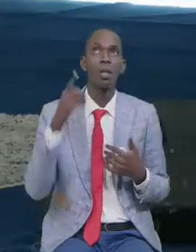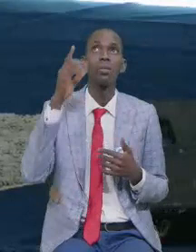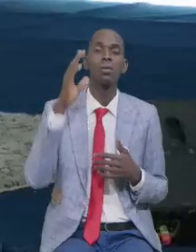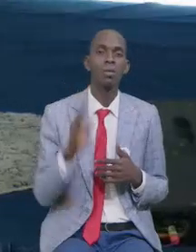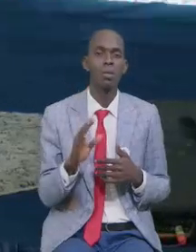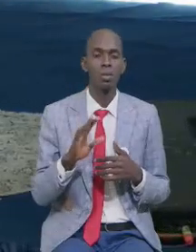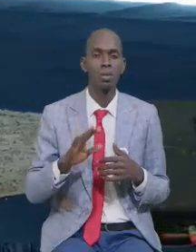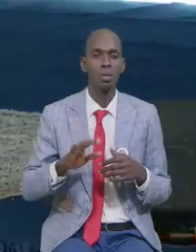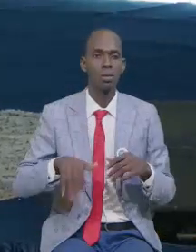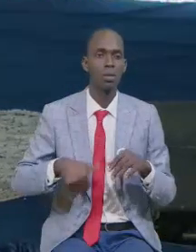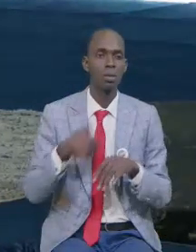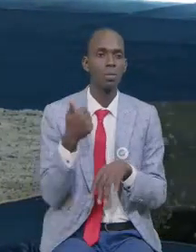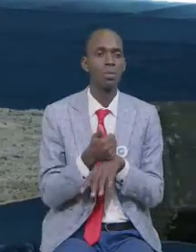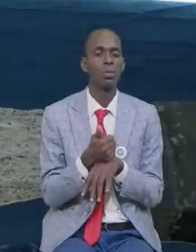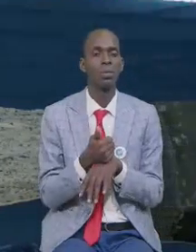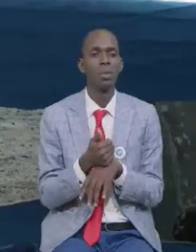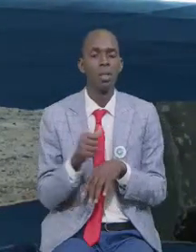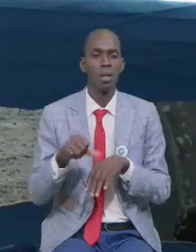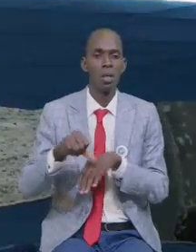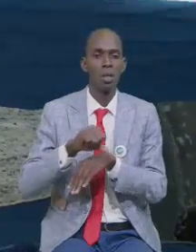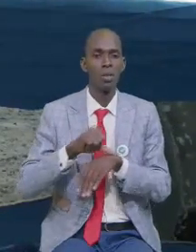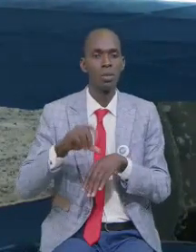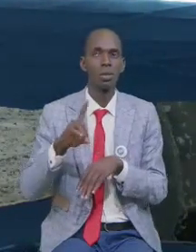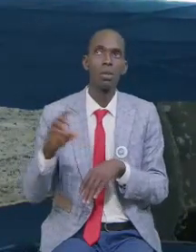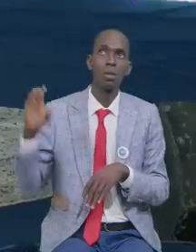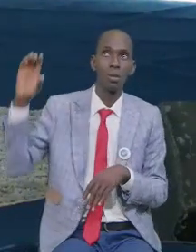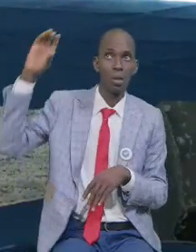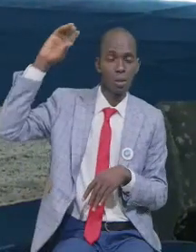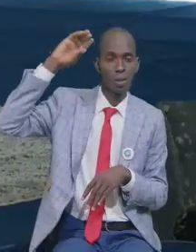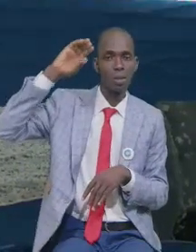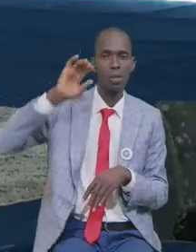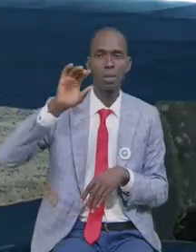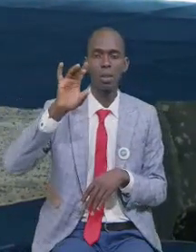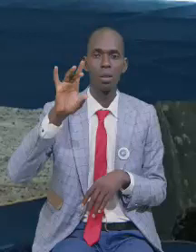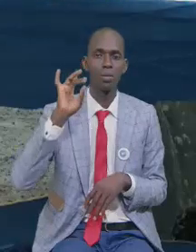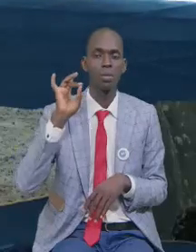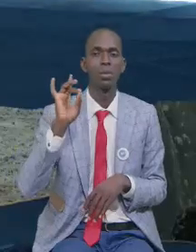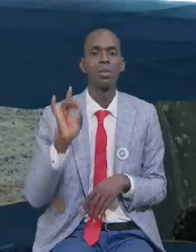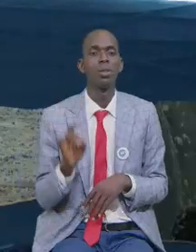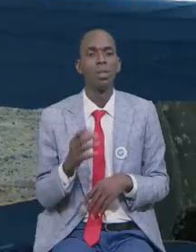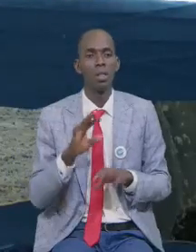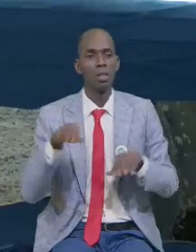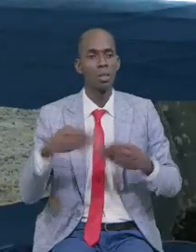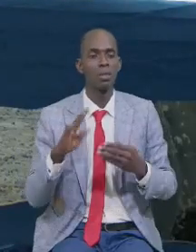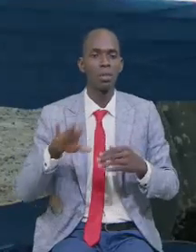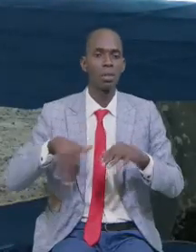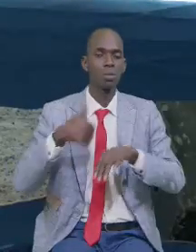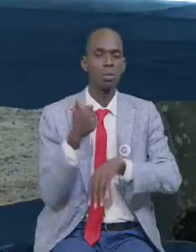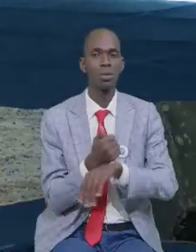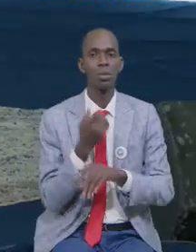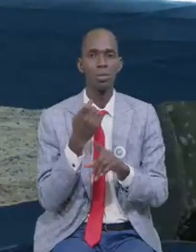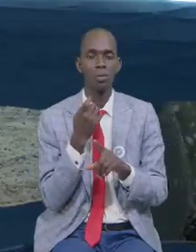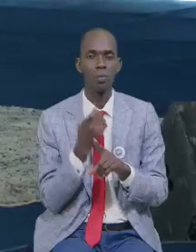sealed, anointed, appointed, and he gave the confirmation from